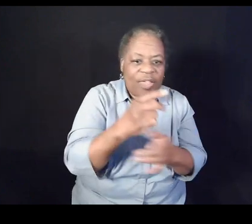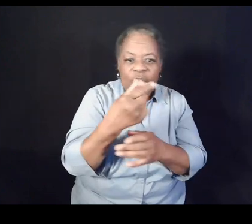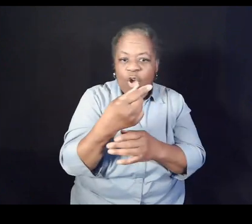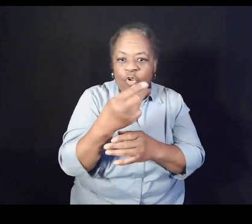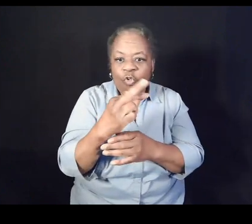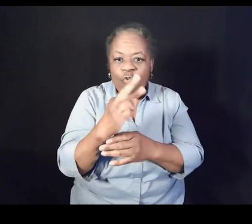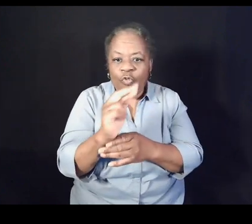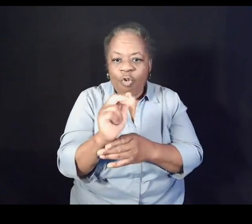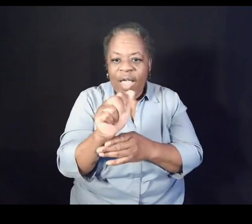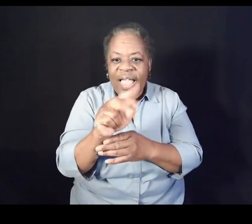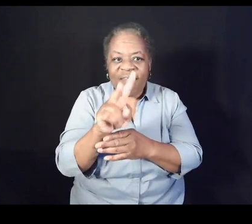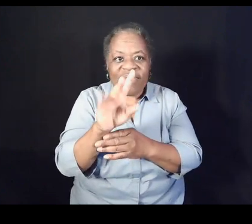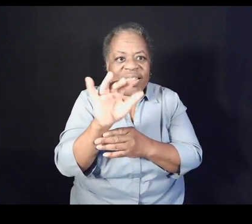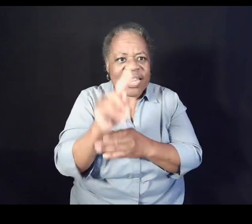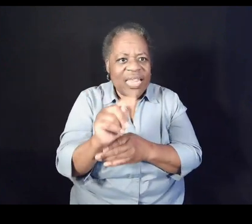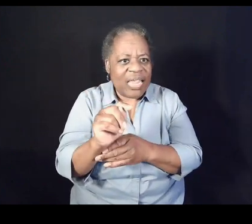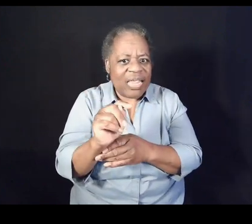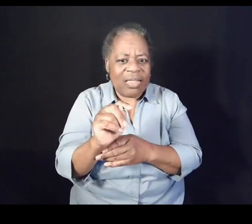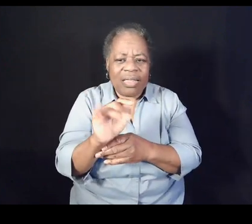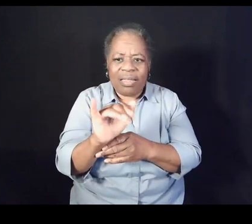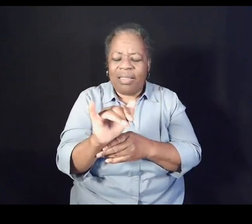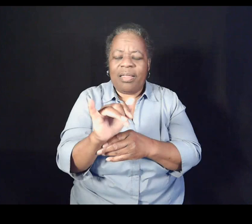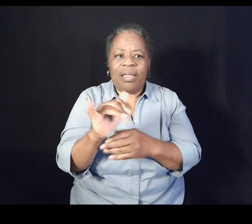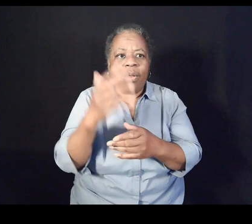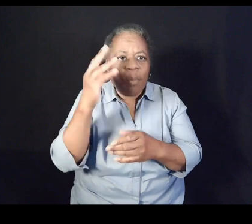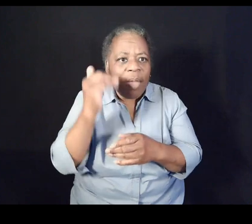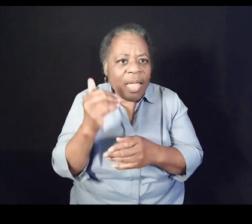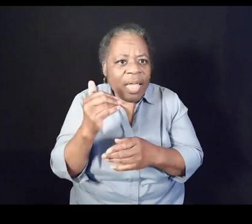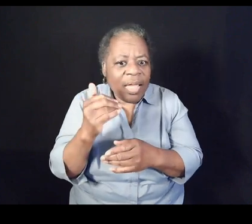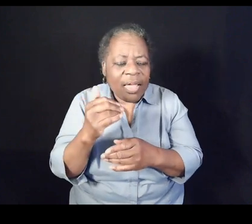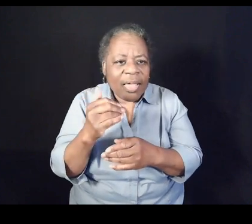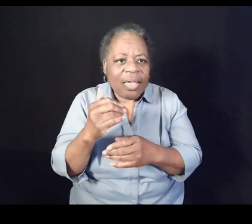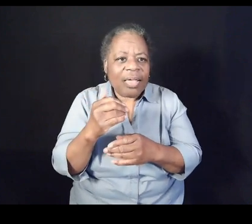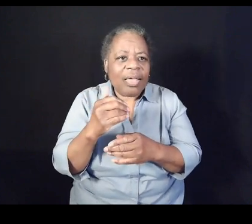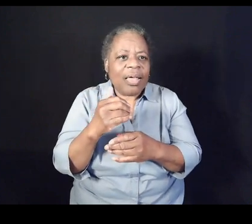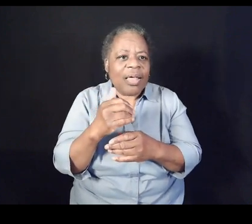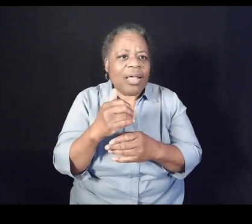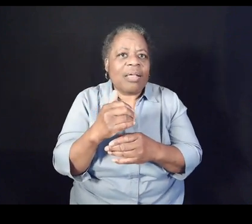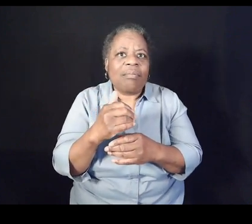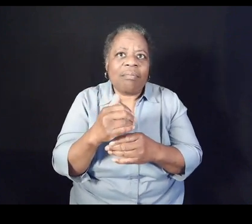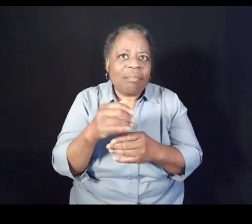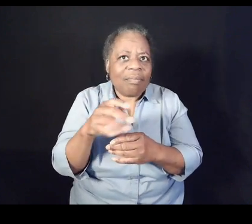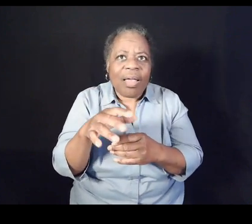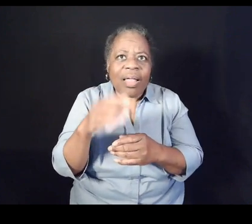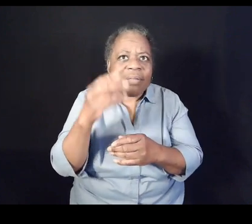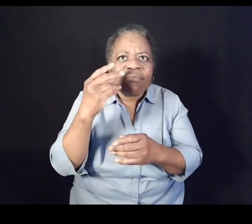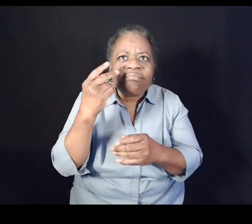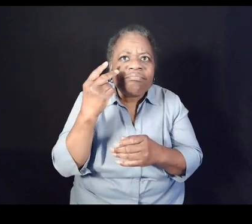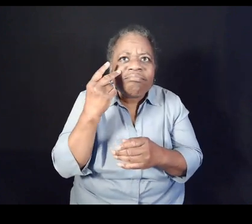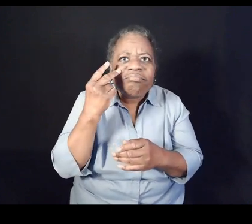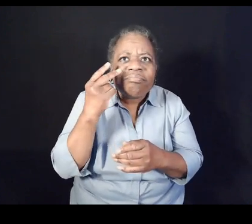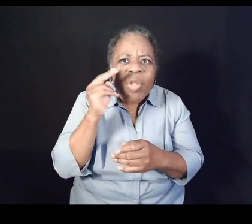universe? Why can we predict with absolute precision a total eclipse of the sun?